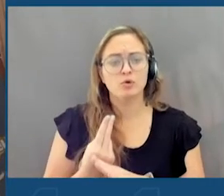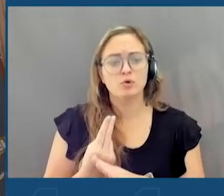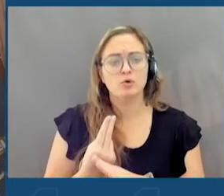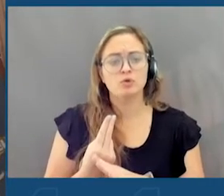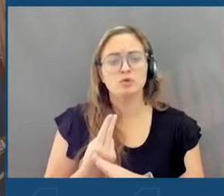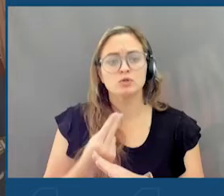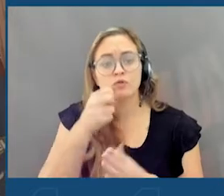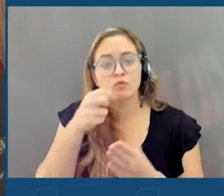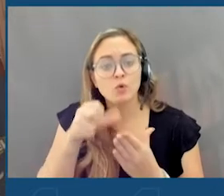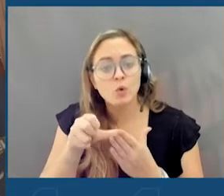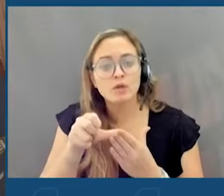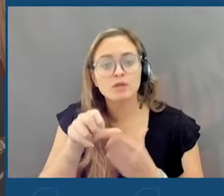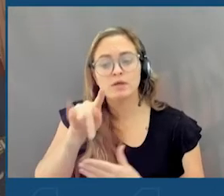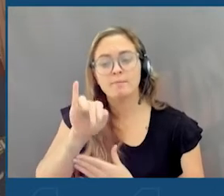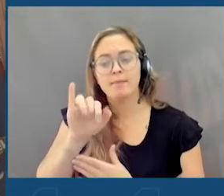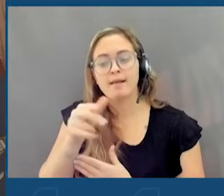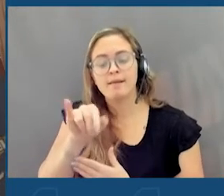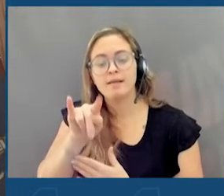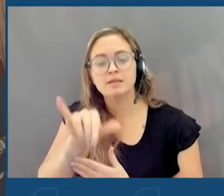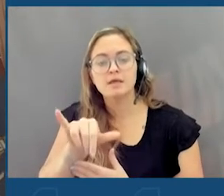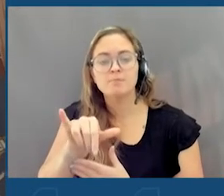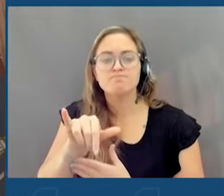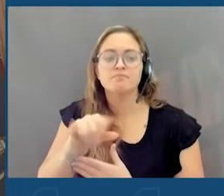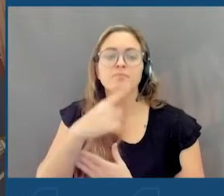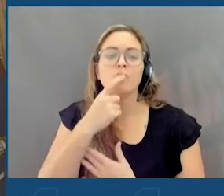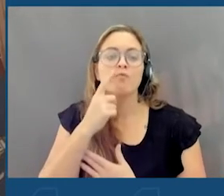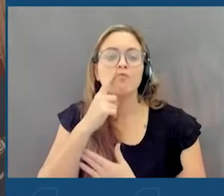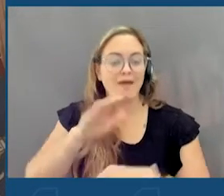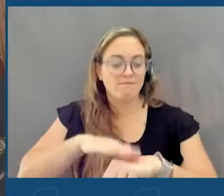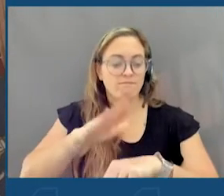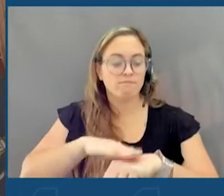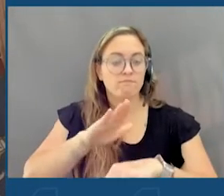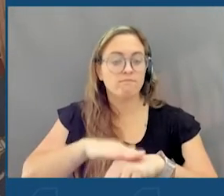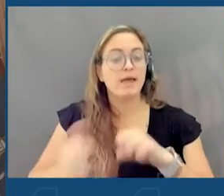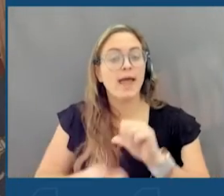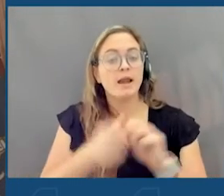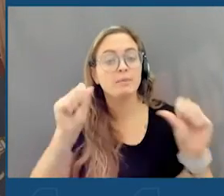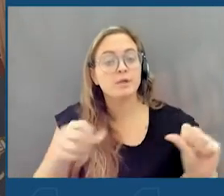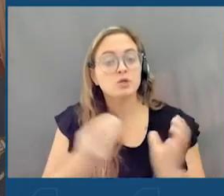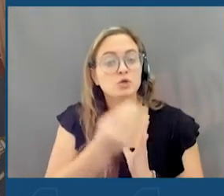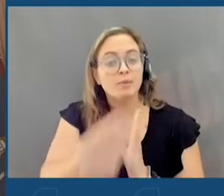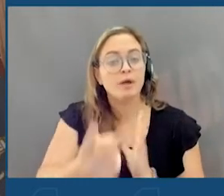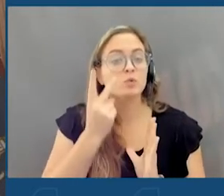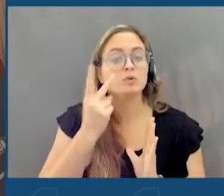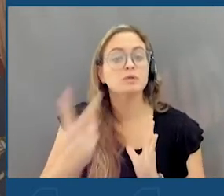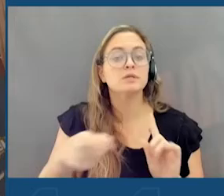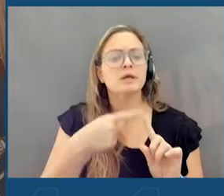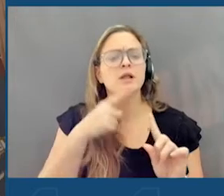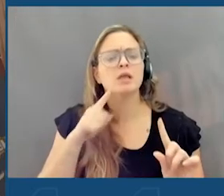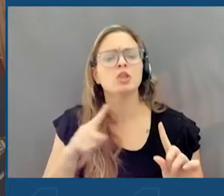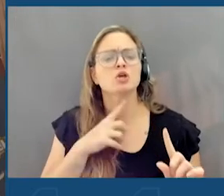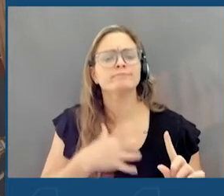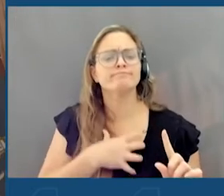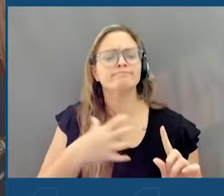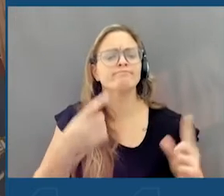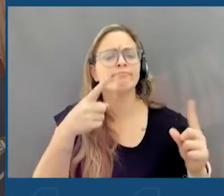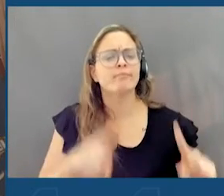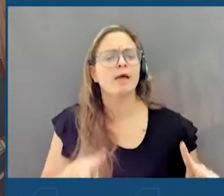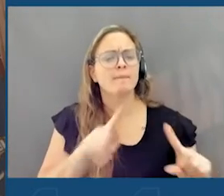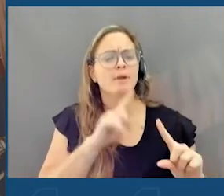of pendency, the red flag that any potential buyer will see that there's a dispute as to